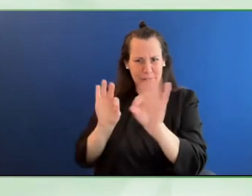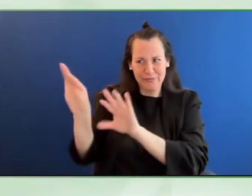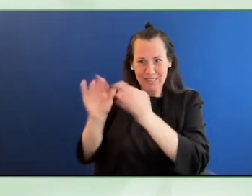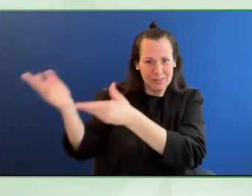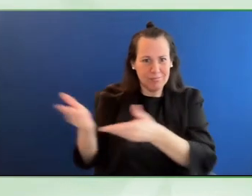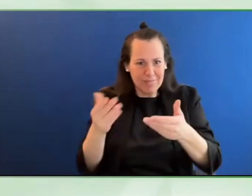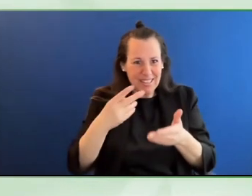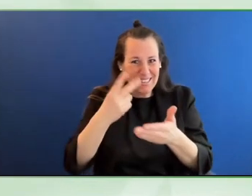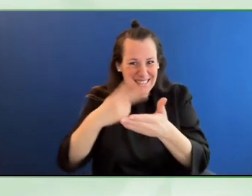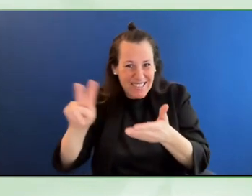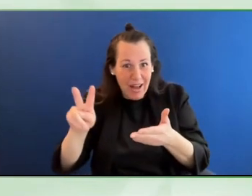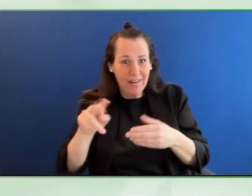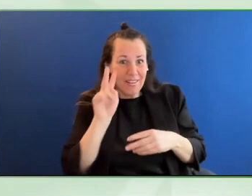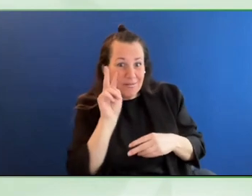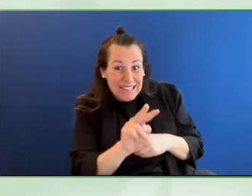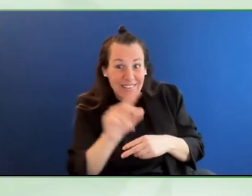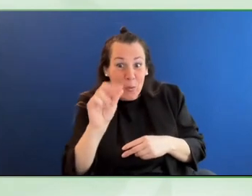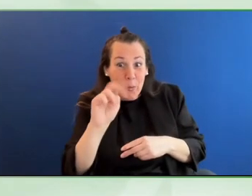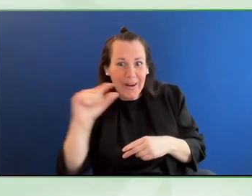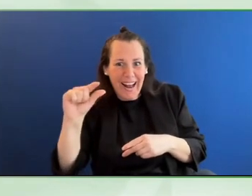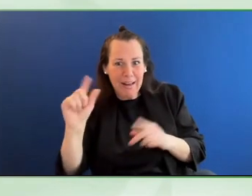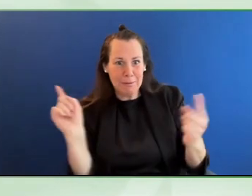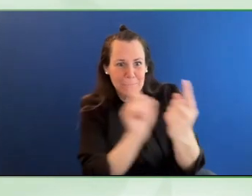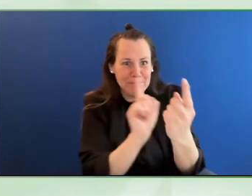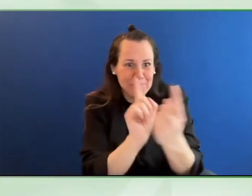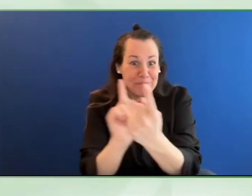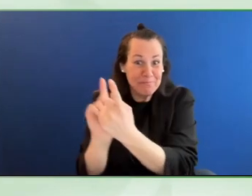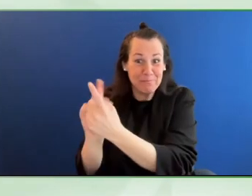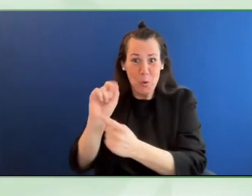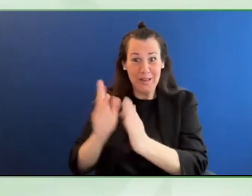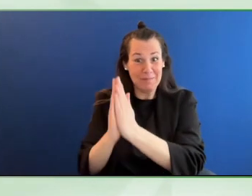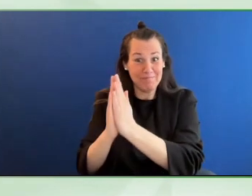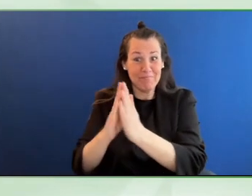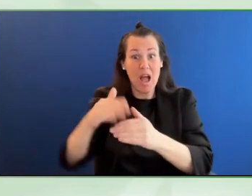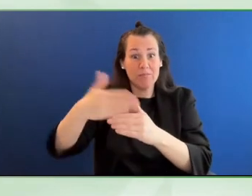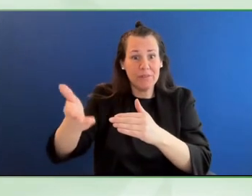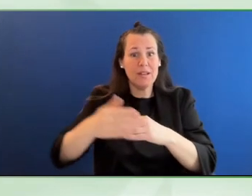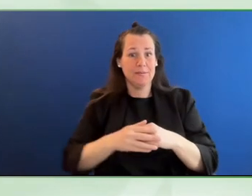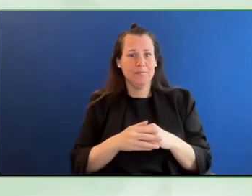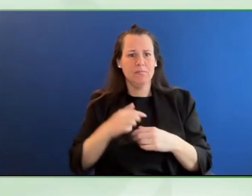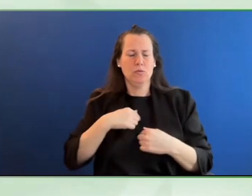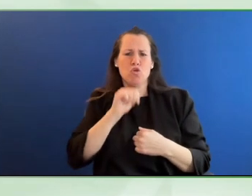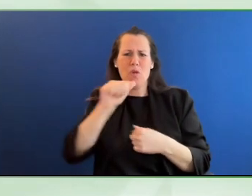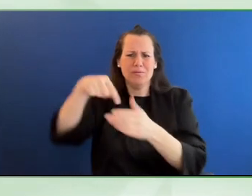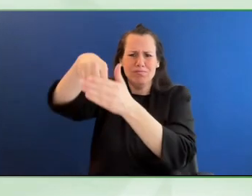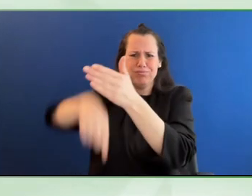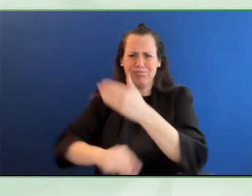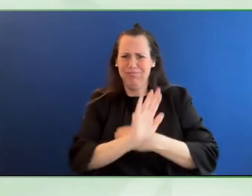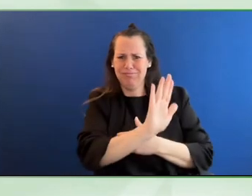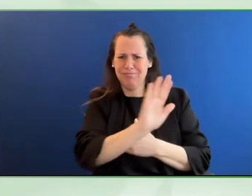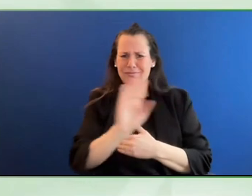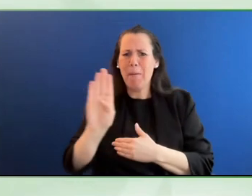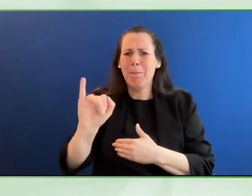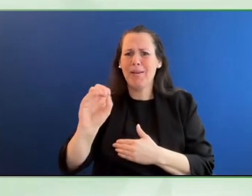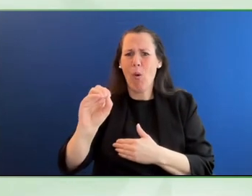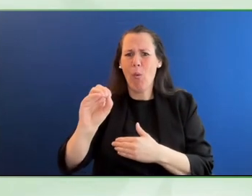Imagine that you are you need assistive technologies, but you don't have your own computer. You don't own one,